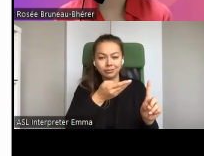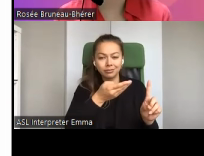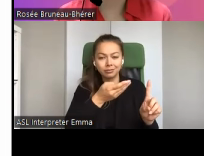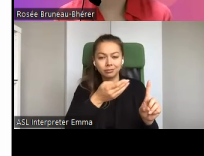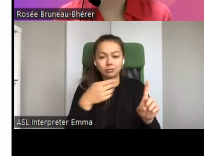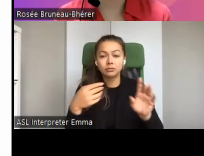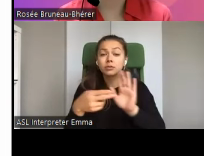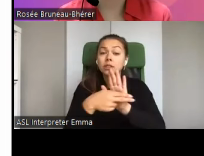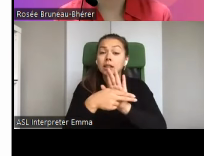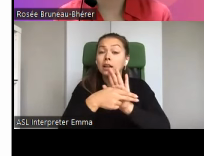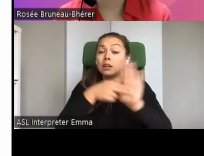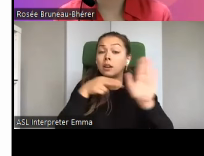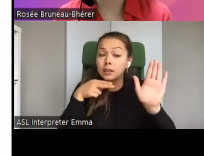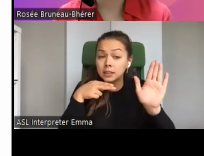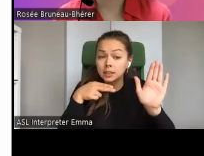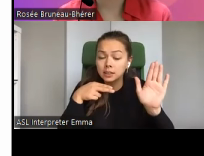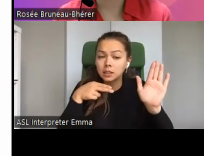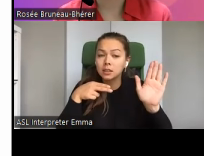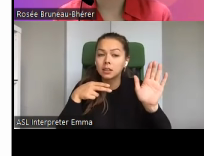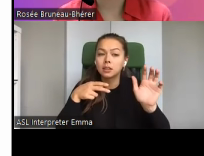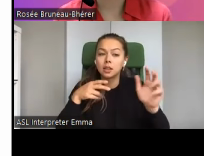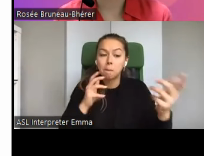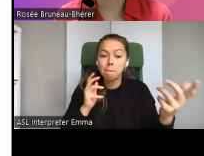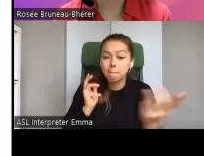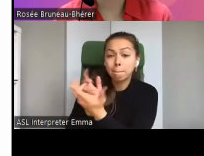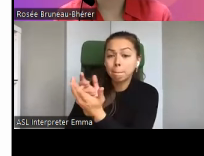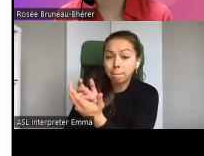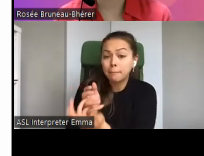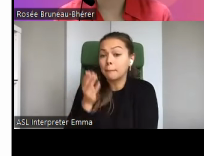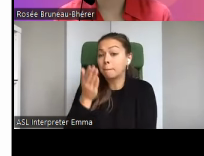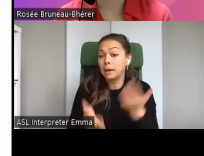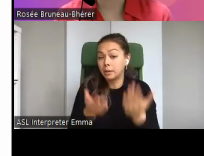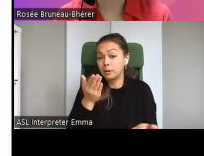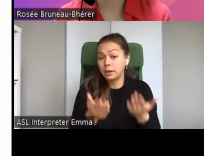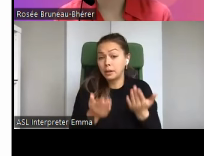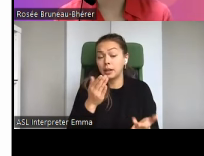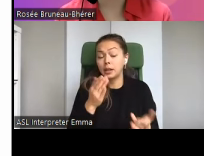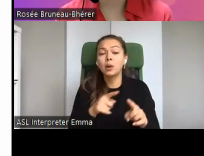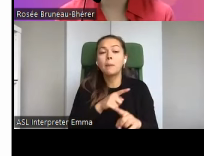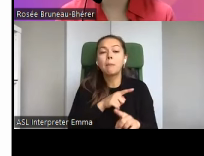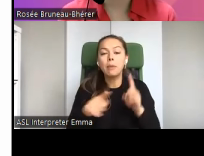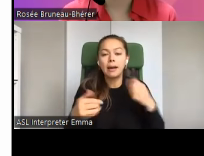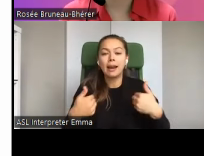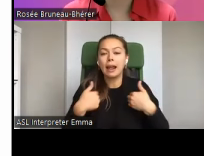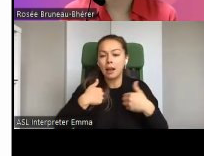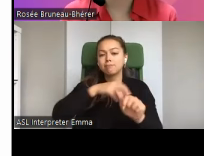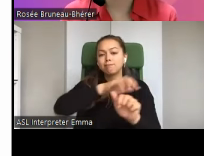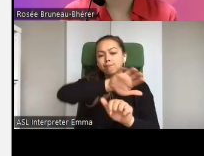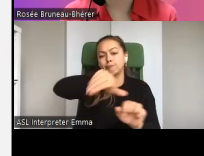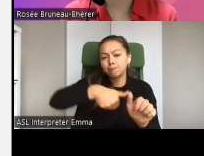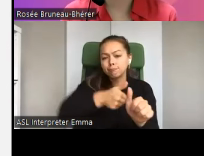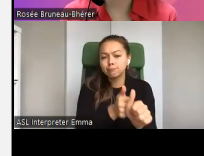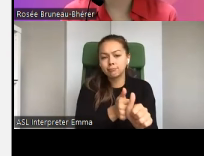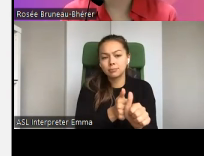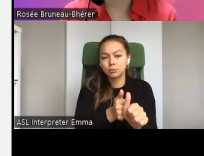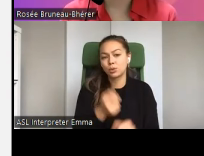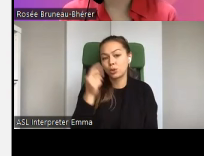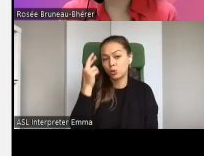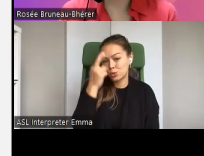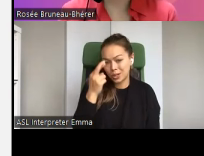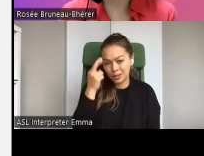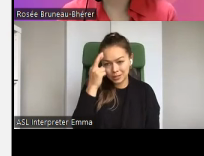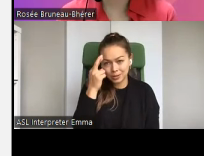but there's a lot of trauma behind it that would explain a lot of the symptoms that we see. So Rosée, back to you.